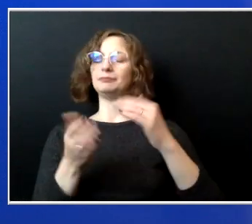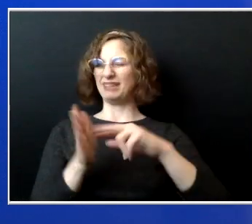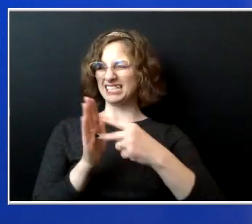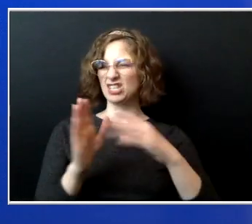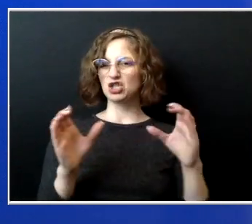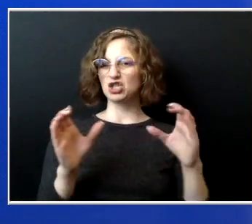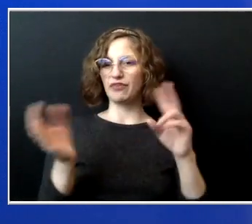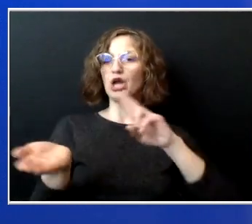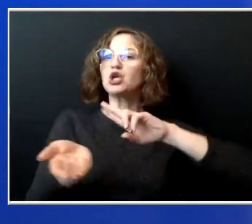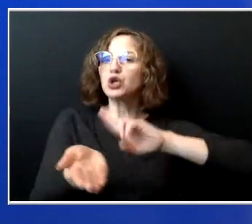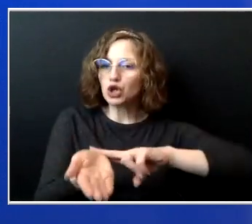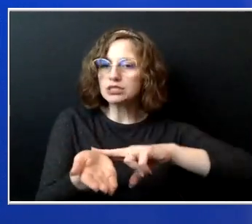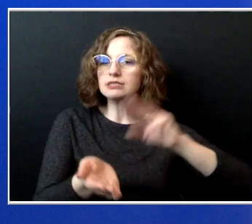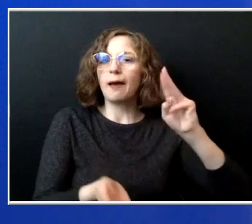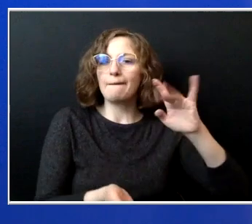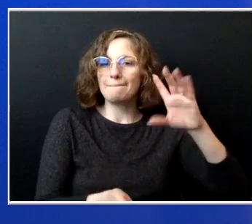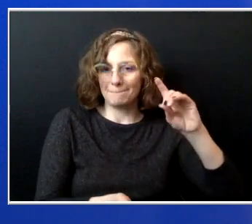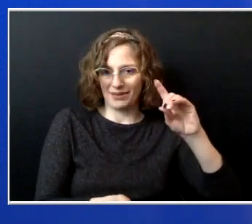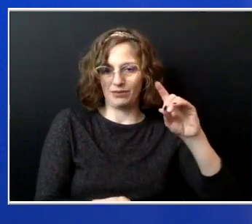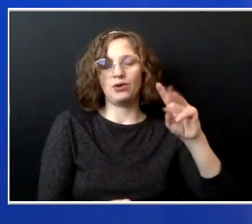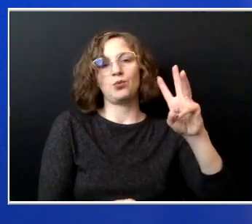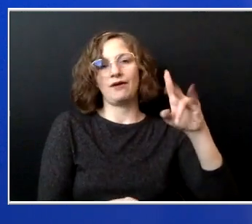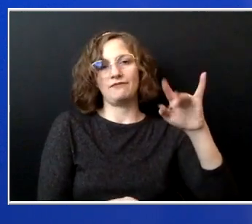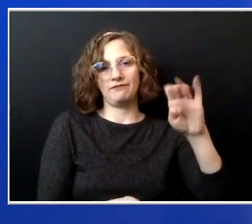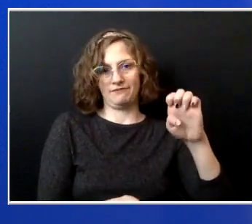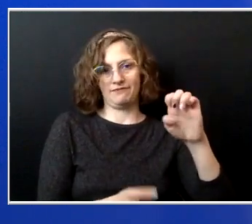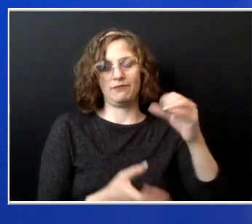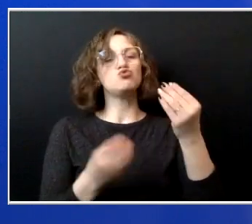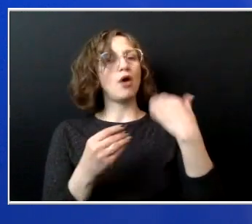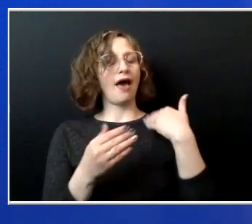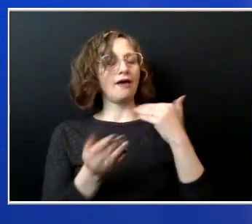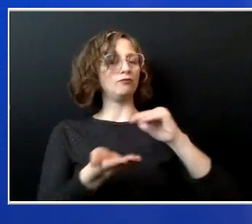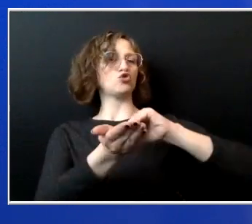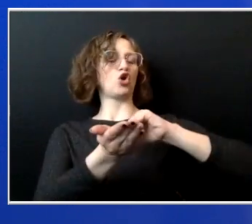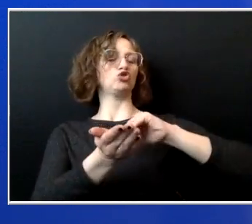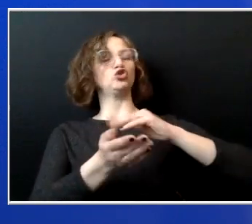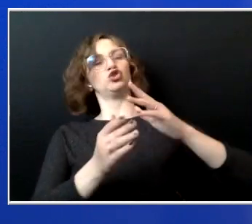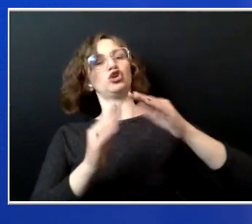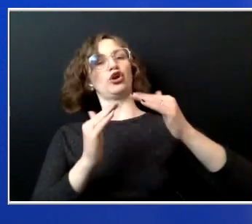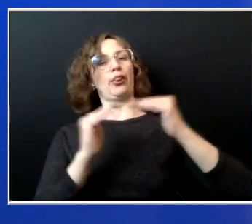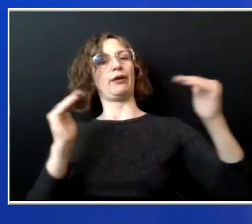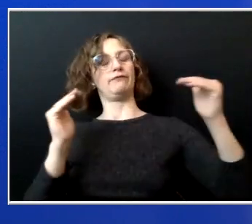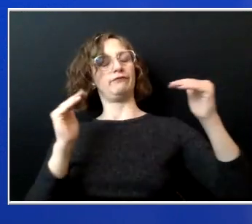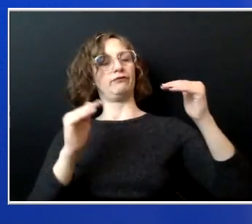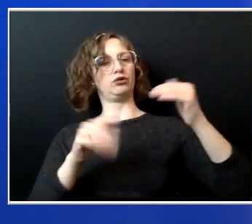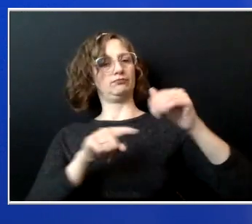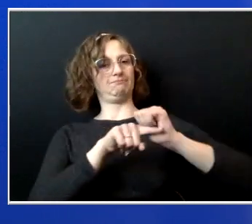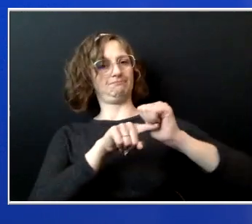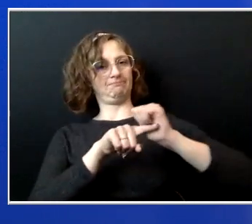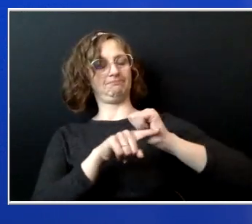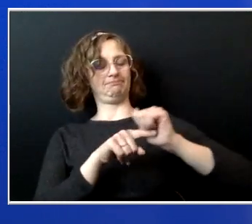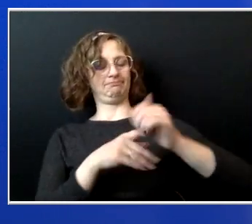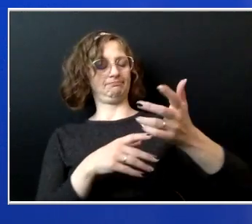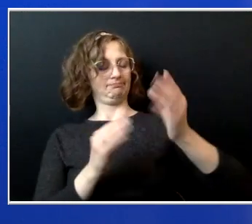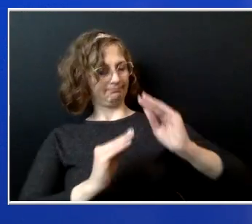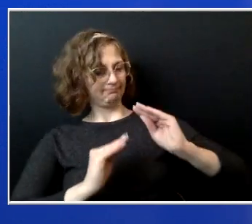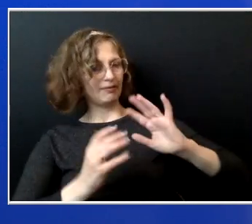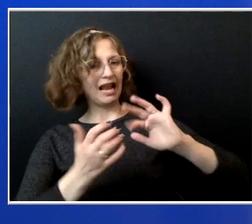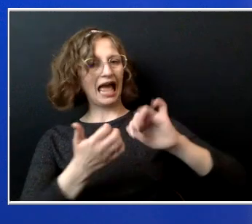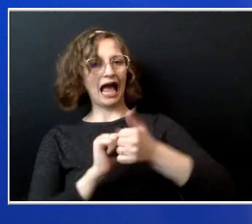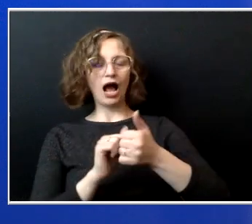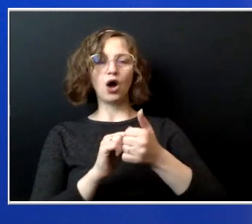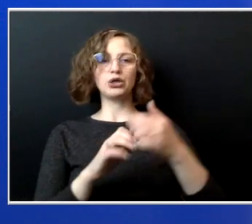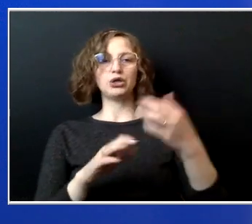level training, and are trained to deliver antenatal care, delivery care, and postpartum care, as well